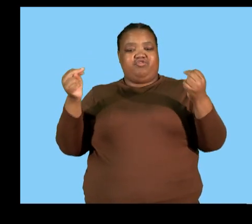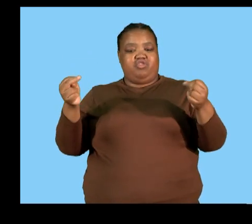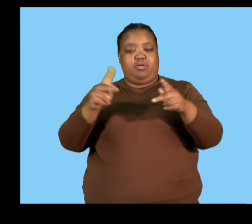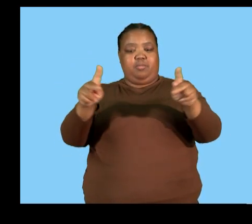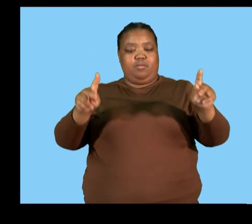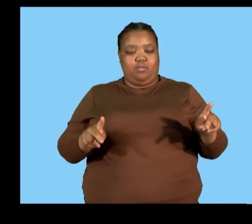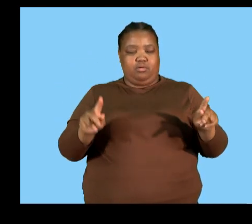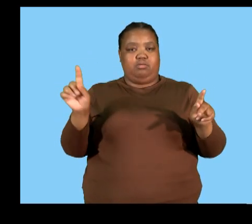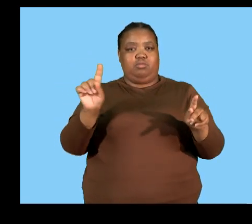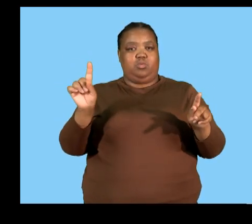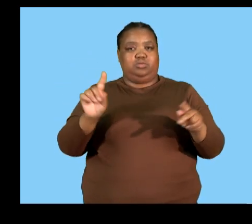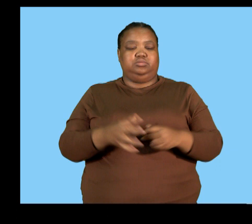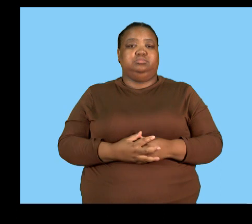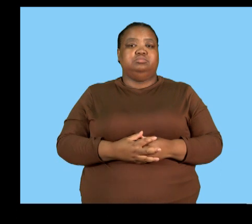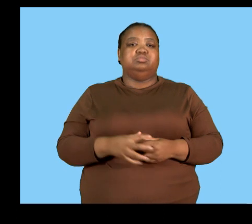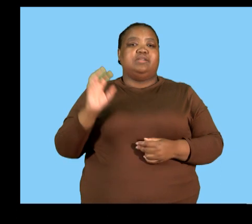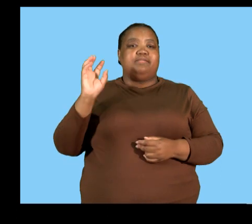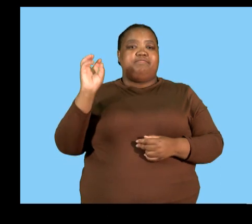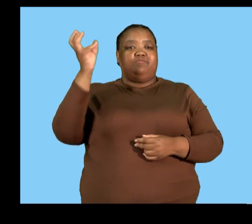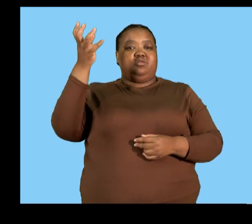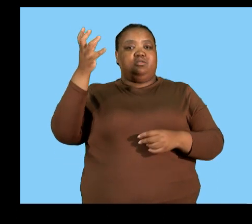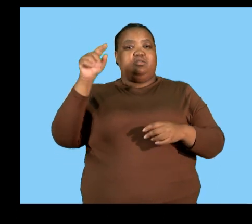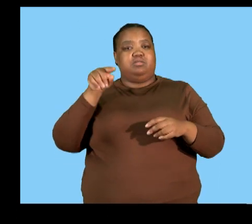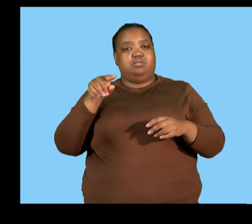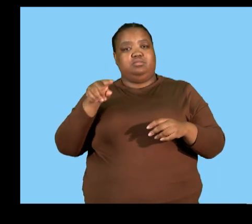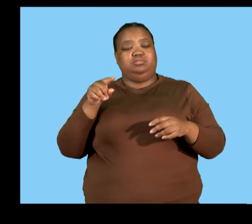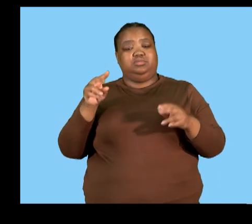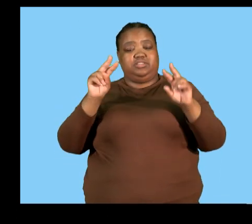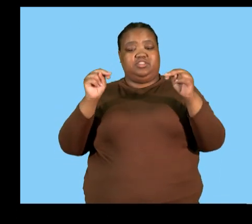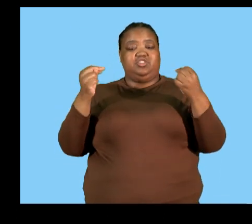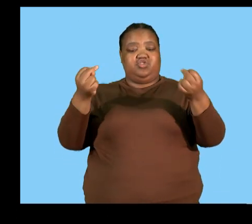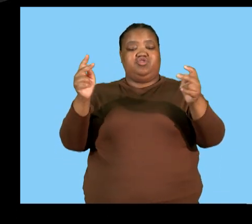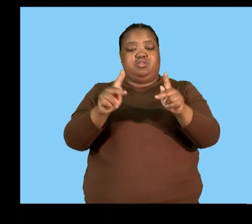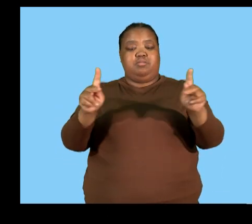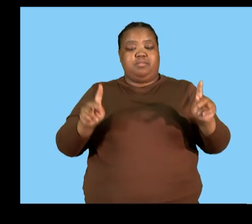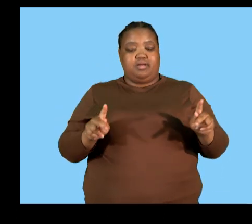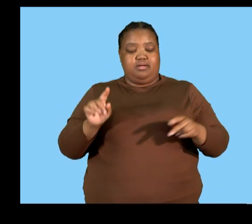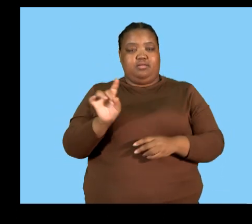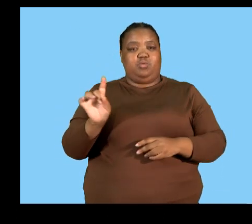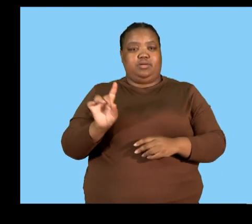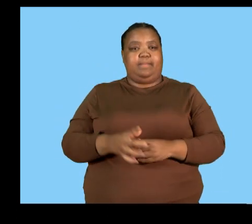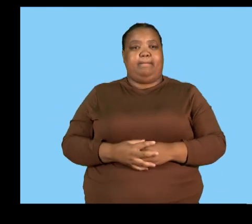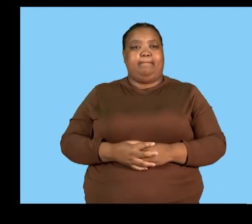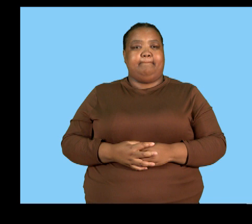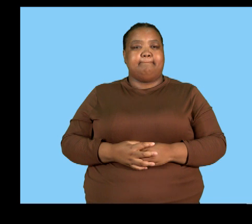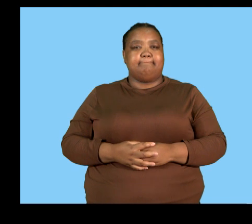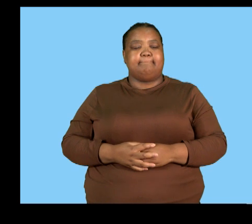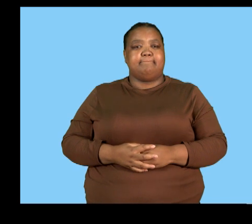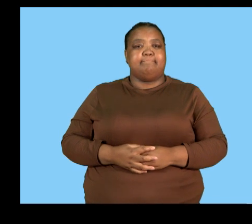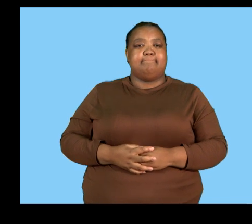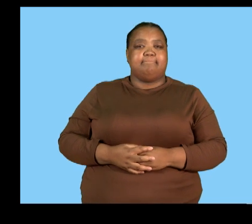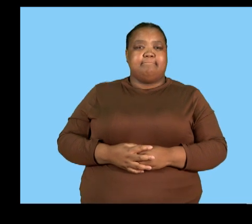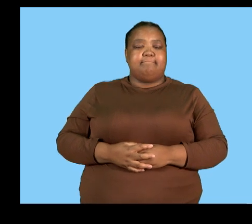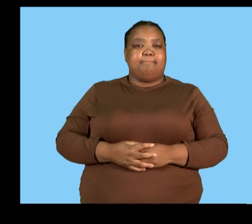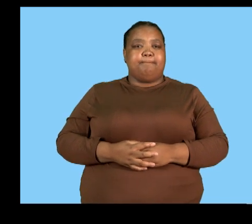look, Free State, here is Free State, and we are looking for the national park. So the national park that could be